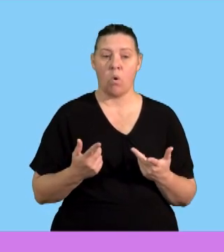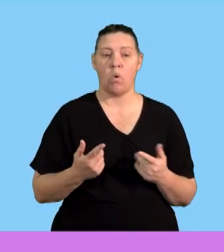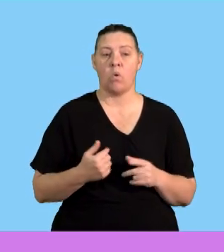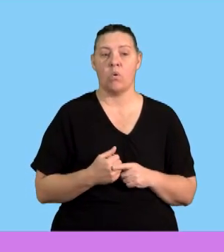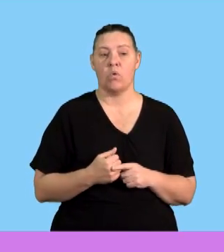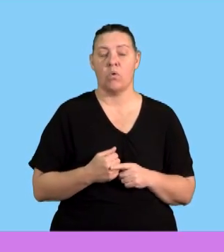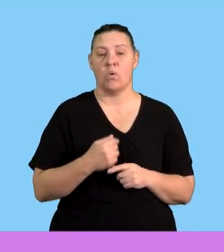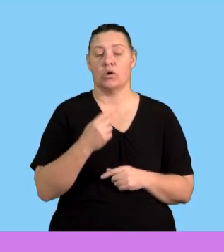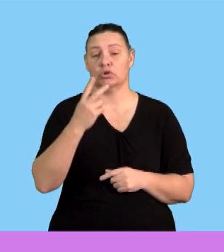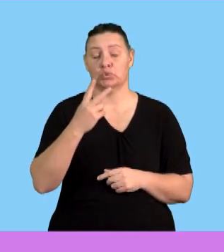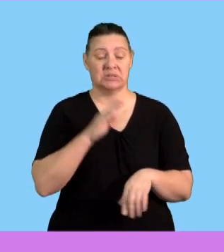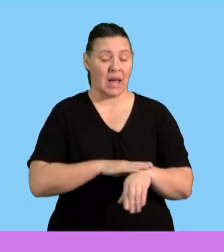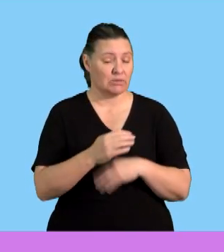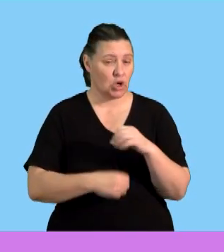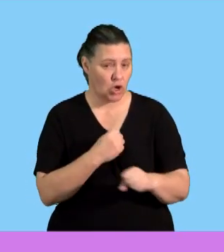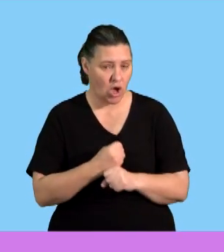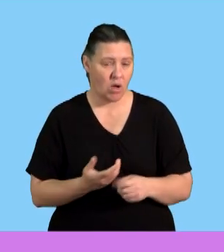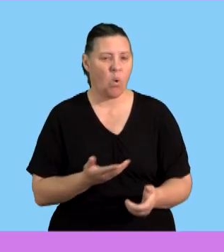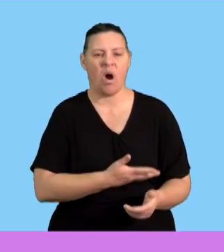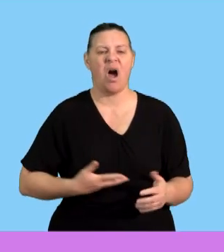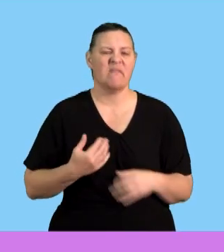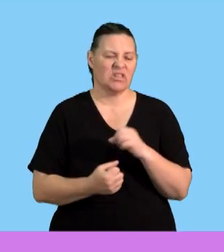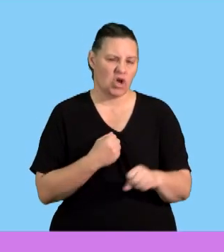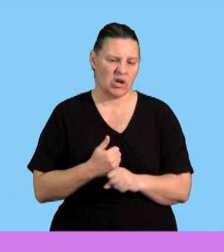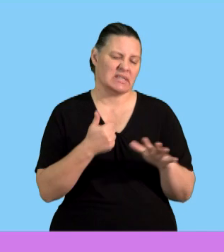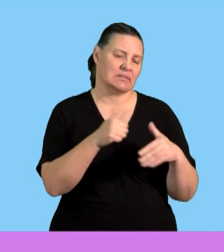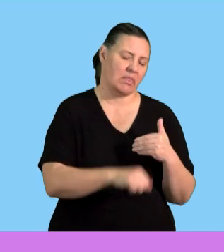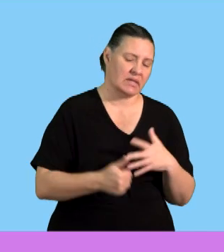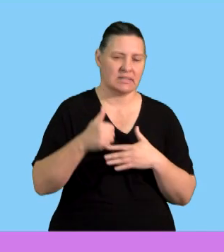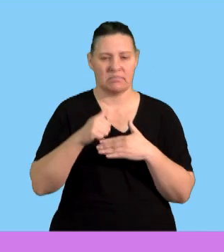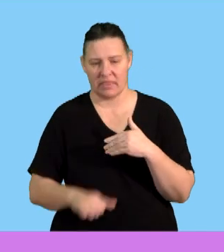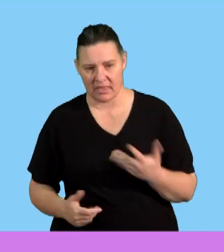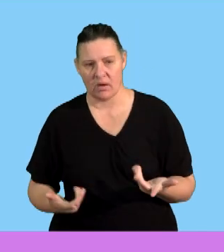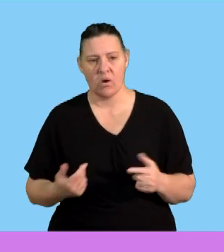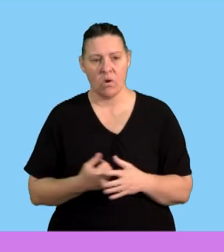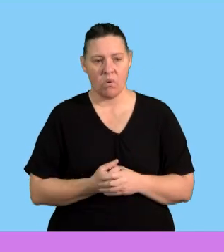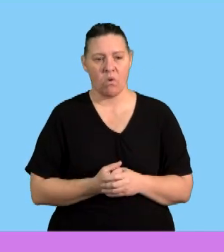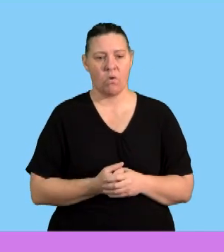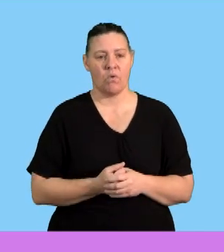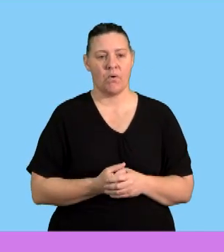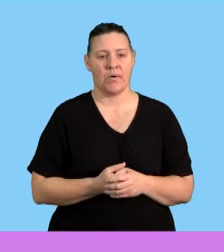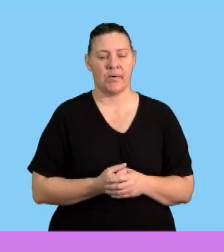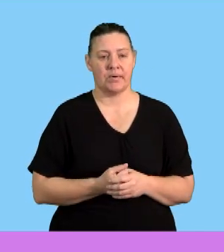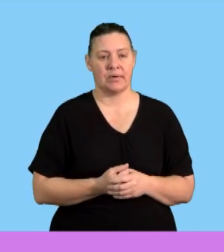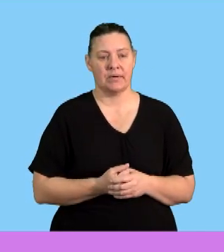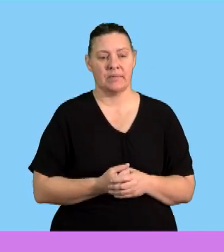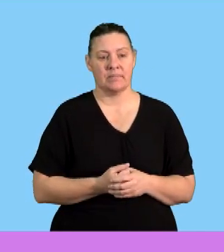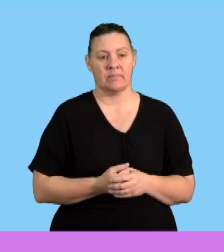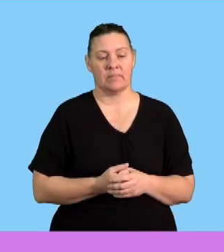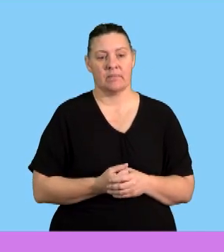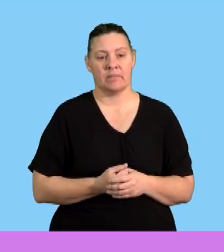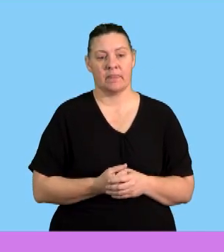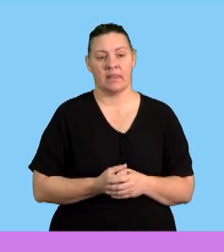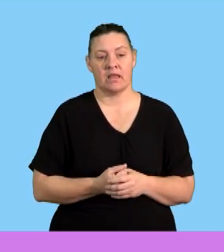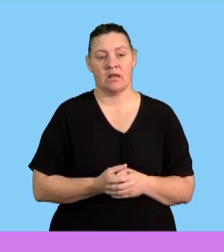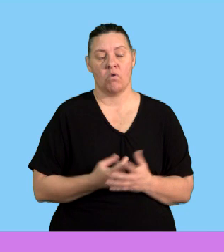biannually, or the same with half yearly, 6 monthly, or semi-annually. That is all one